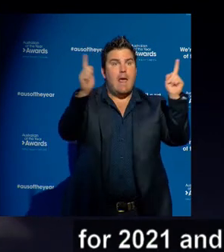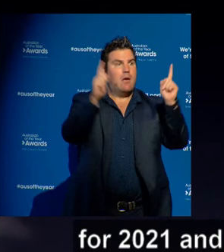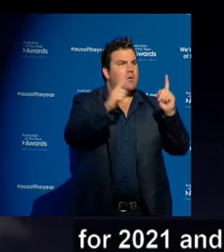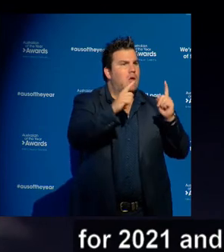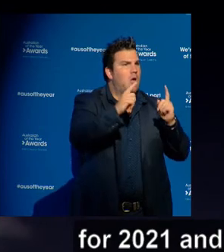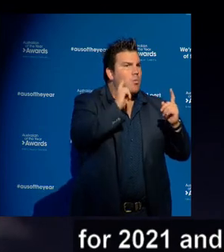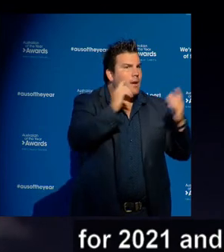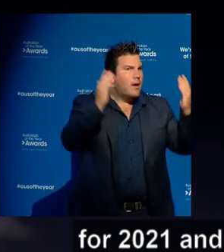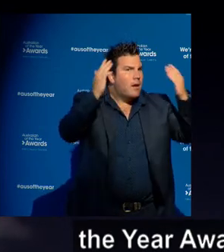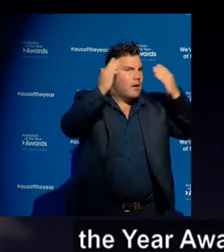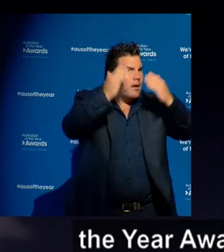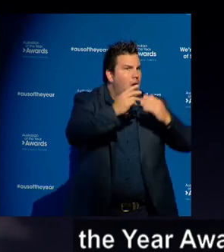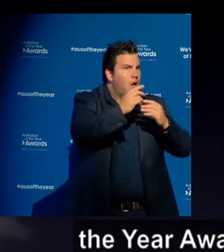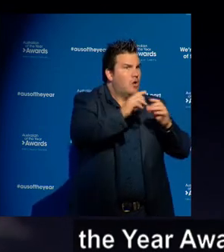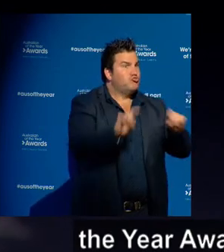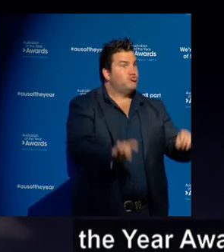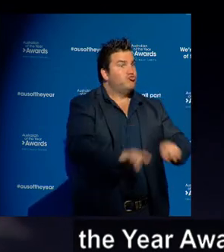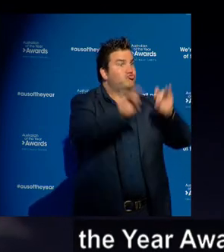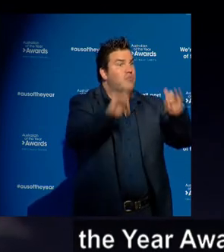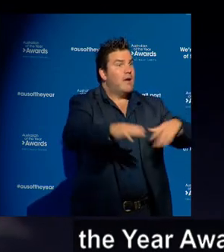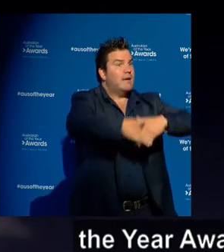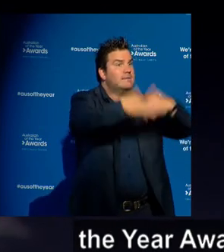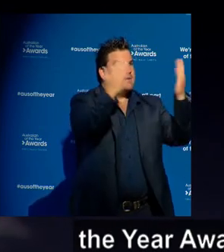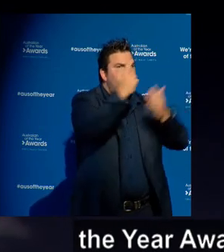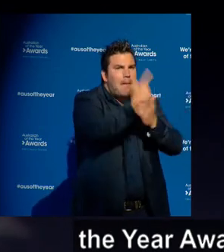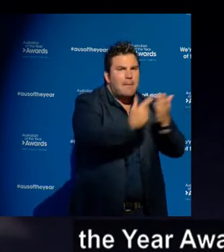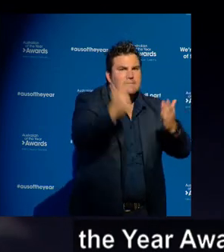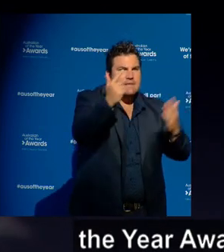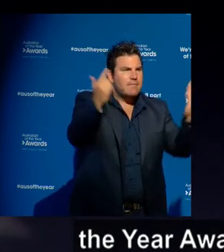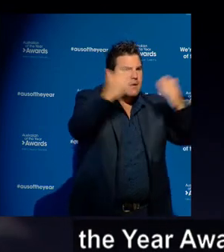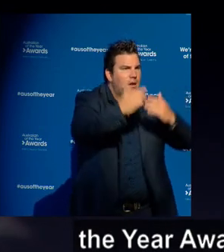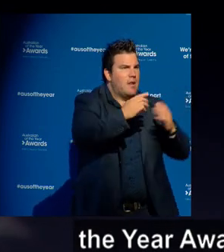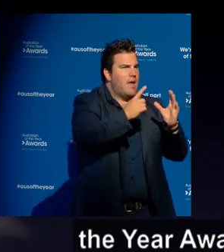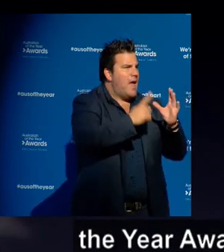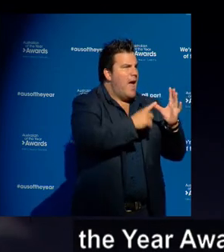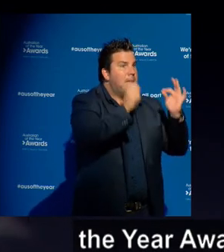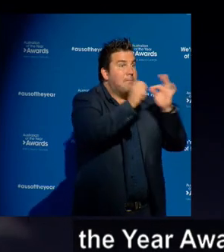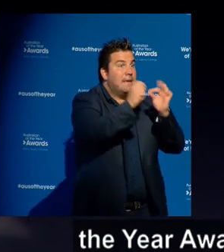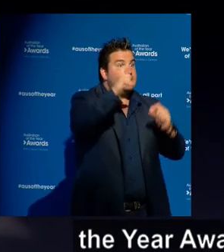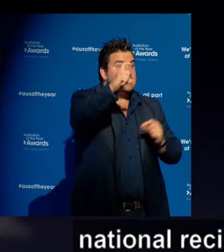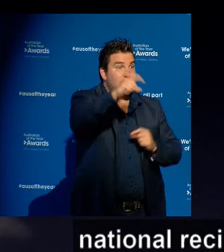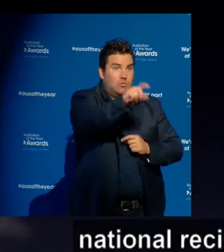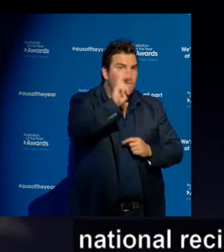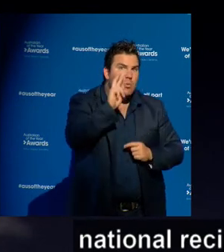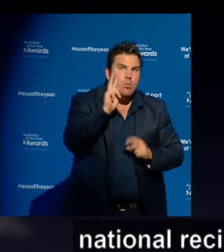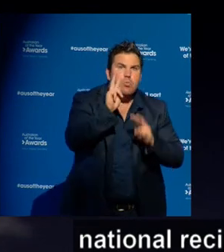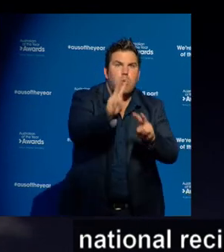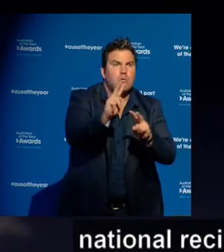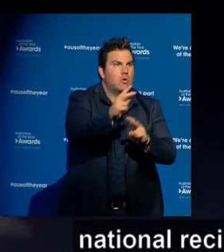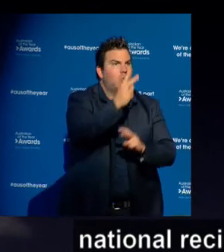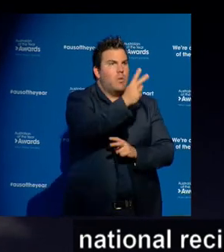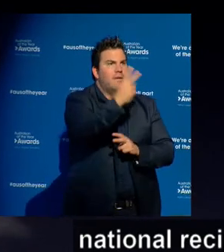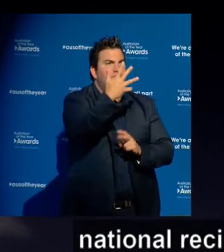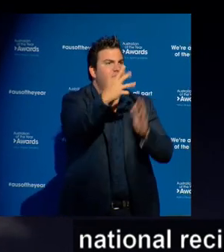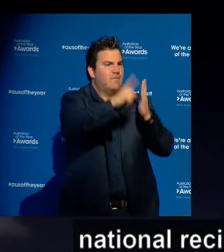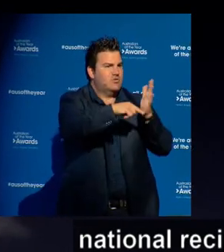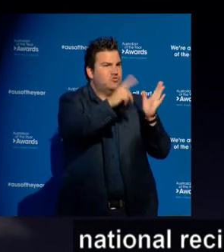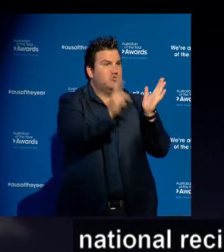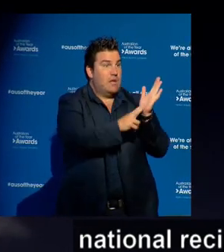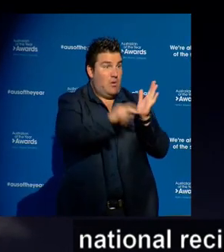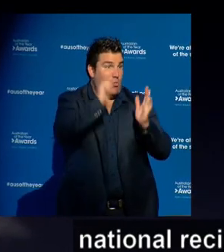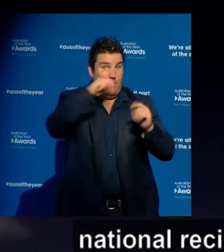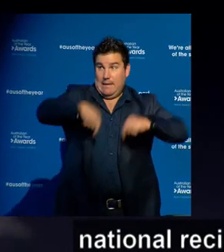on the eve of Australia Day. That's at 7:30. That's on the ABC and iView, and that will be here in Canberra at the